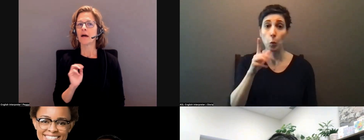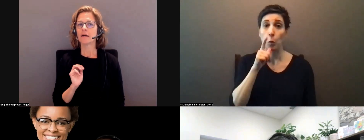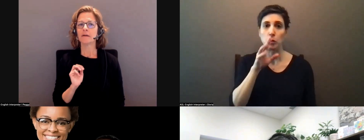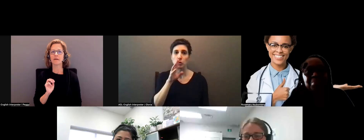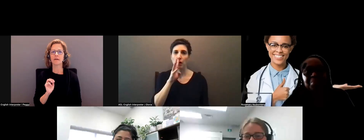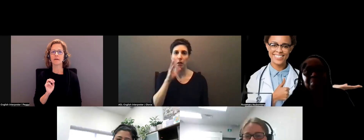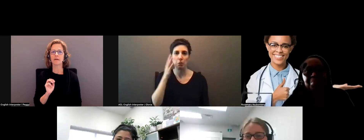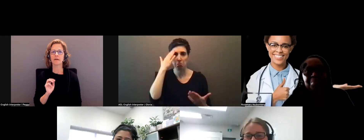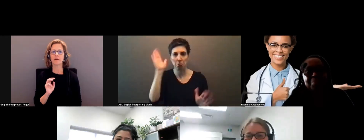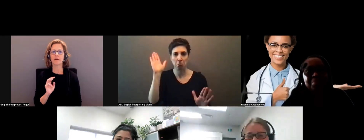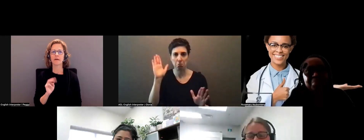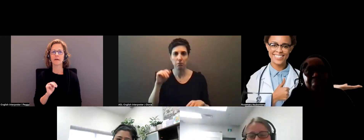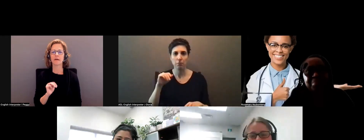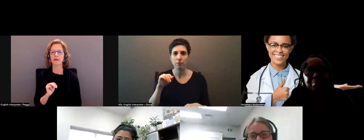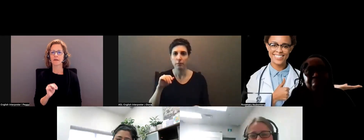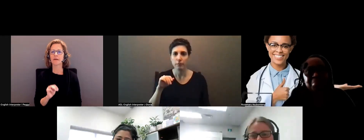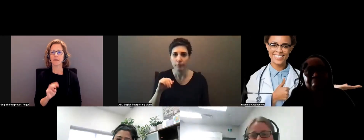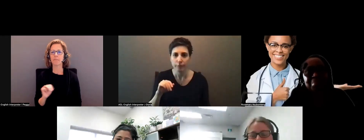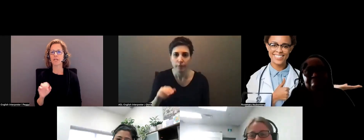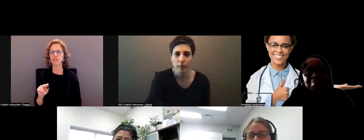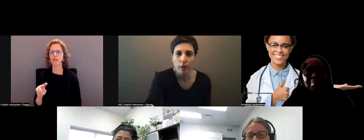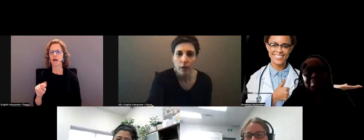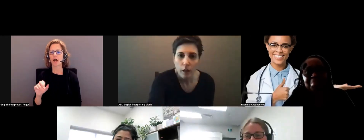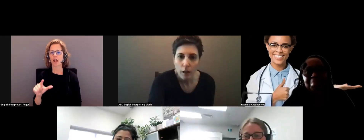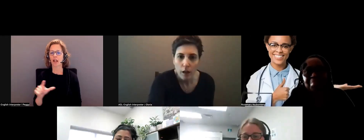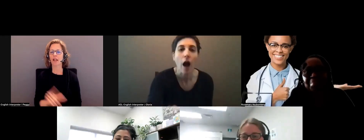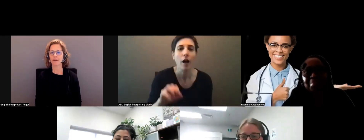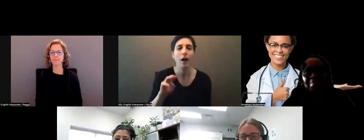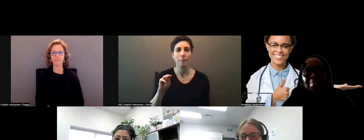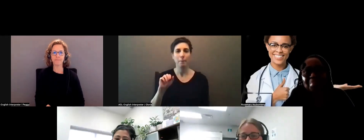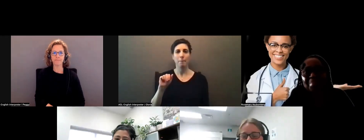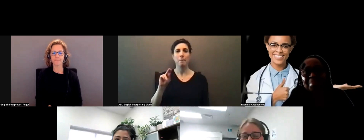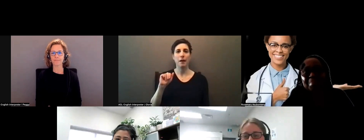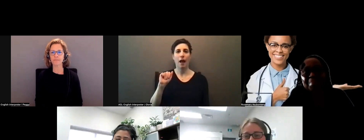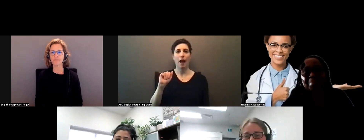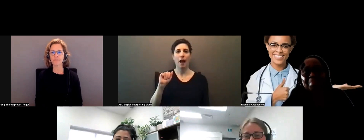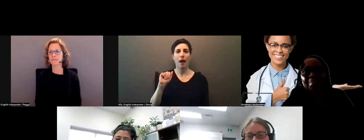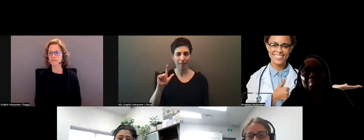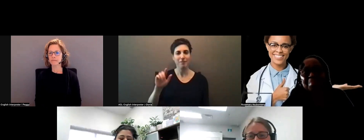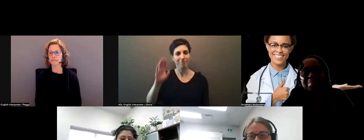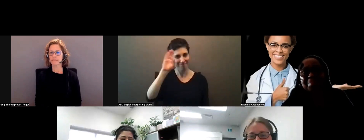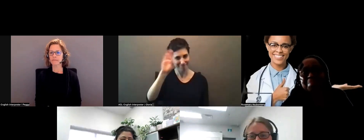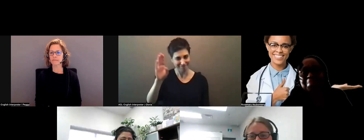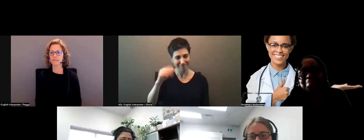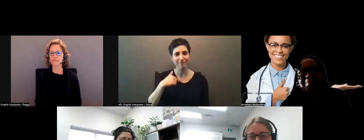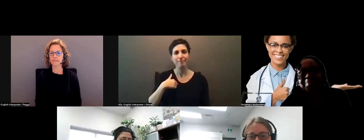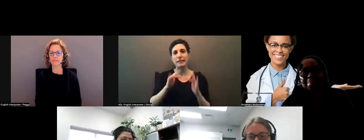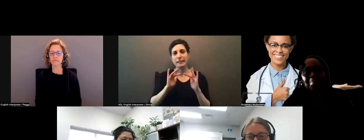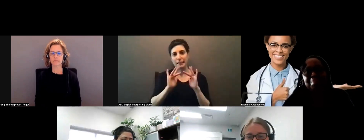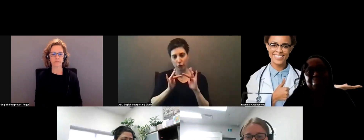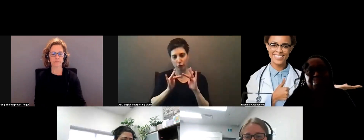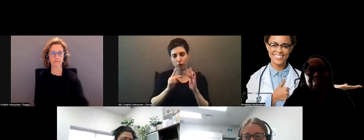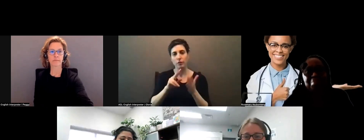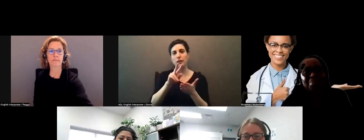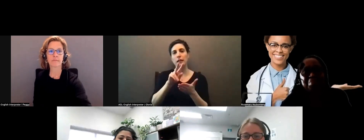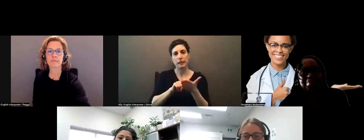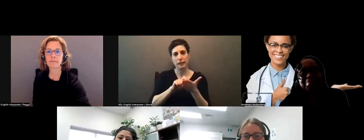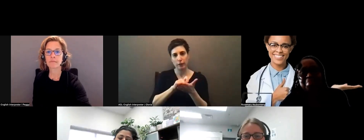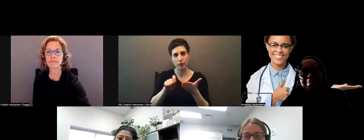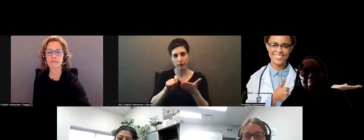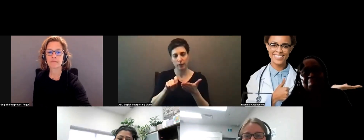experience. Yeah, go for it. Excellent. So my name is Manal. I'm the Digital Literacy Program Manager at the Learner